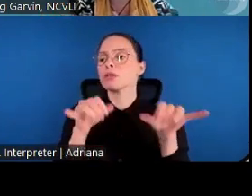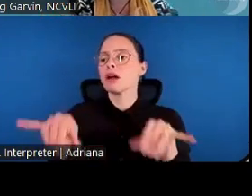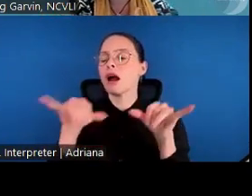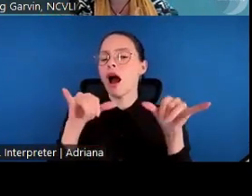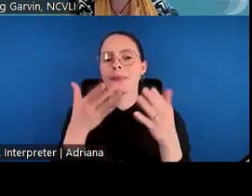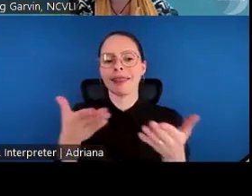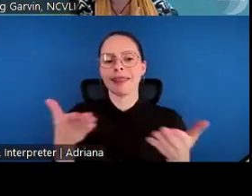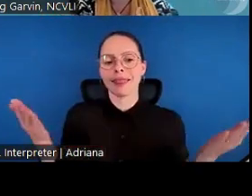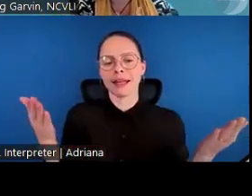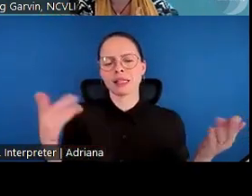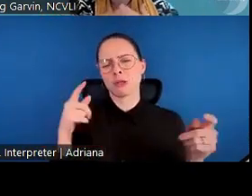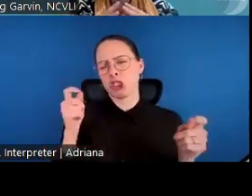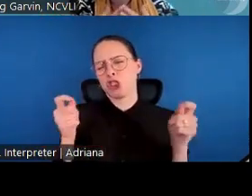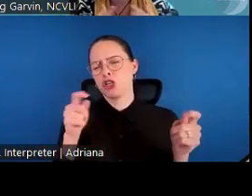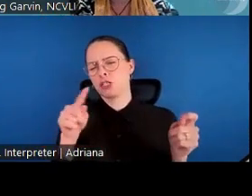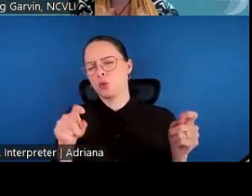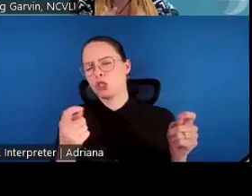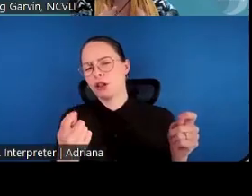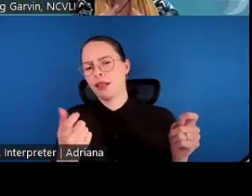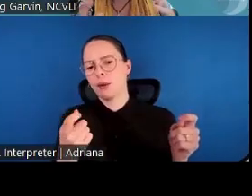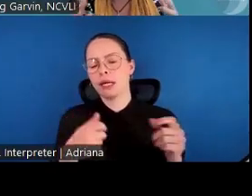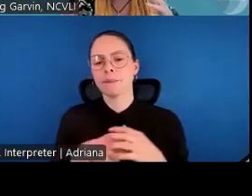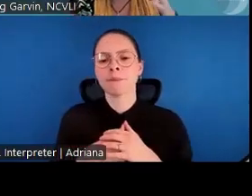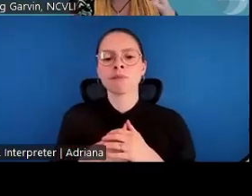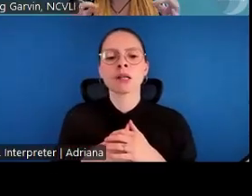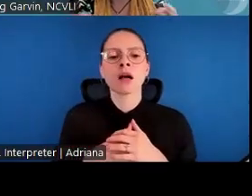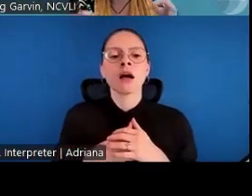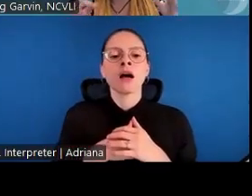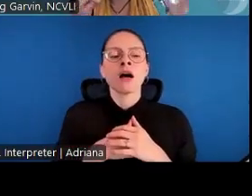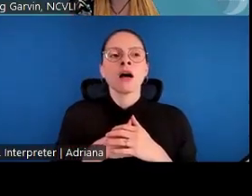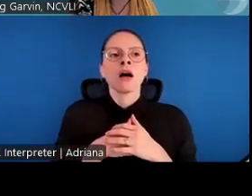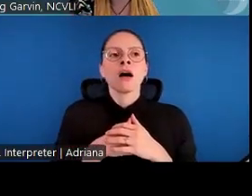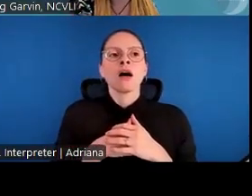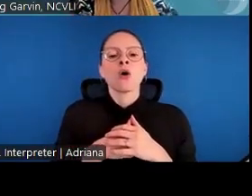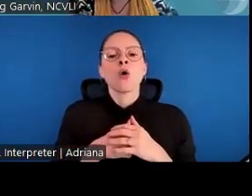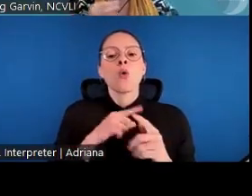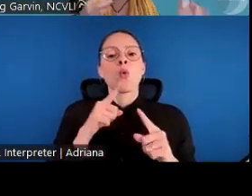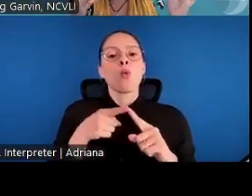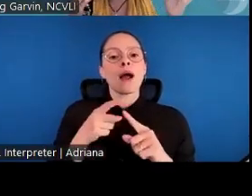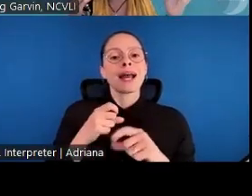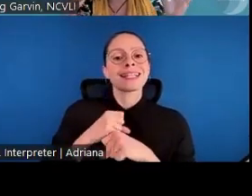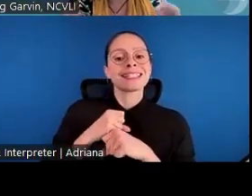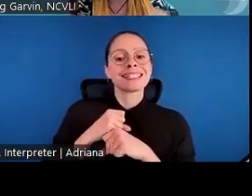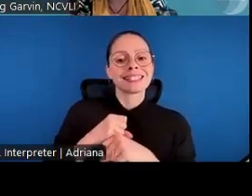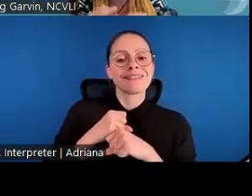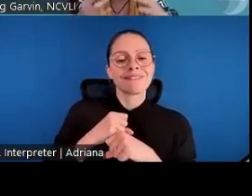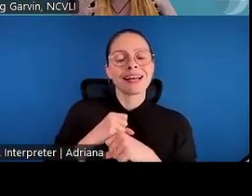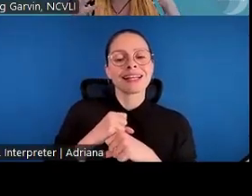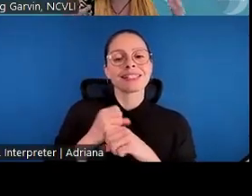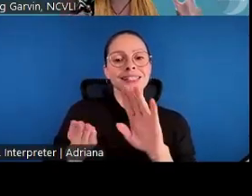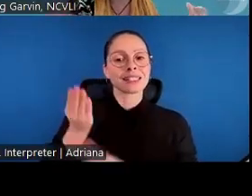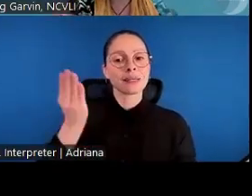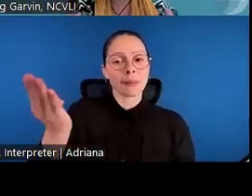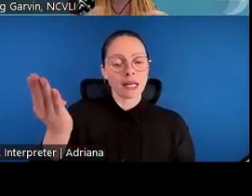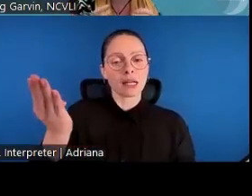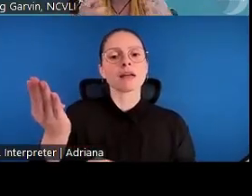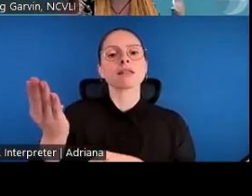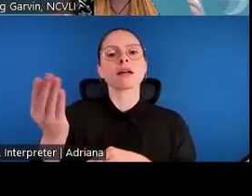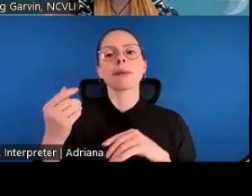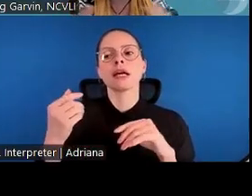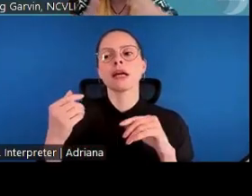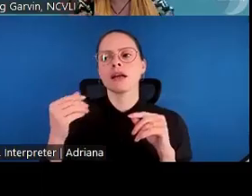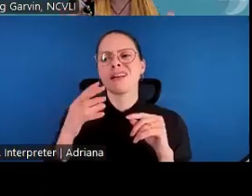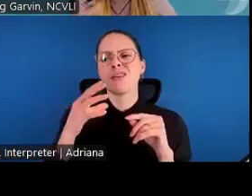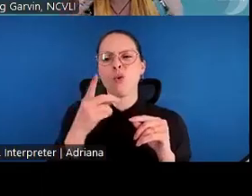on you guys a little bit, or you all a little bit, excuse me. Like when a defense subpoena is coming for counseling records, or there's other